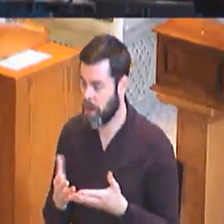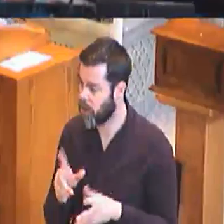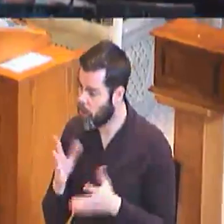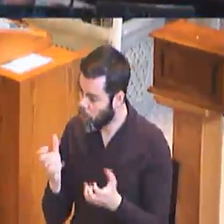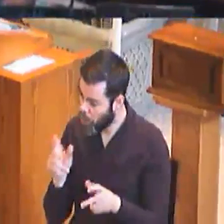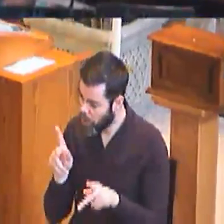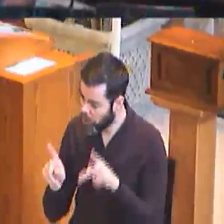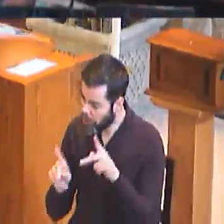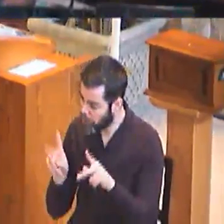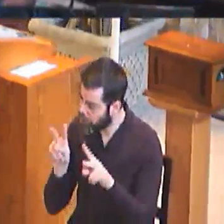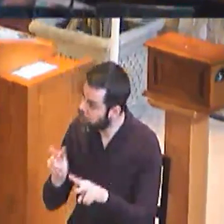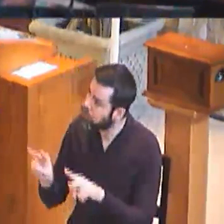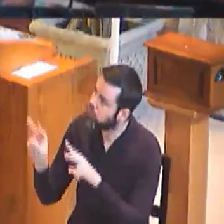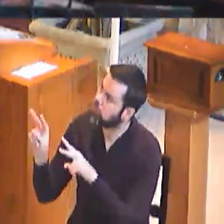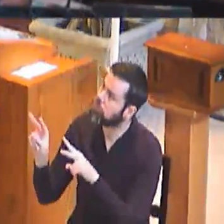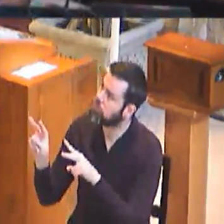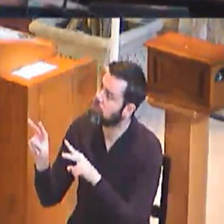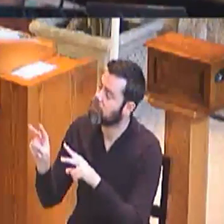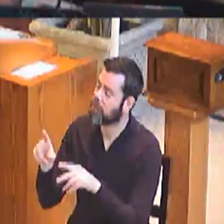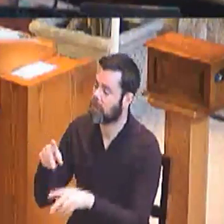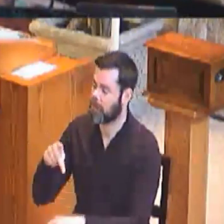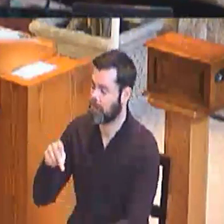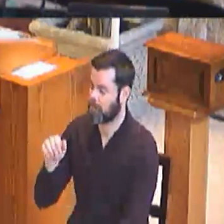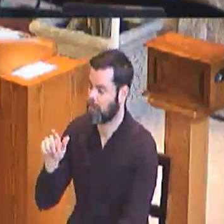highest. So Palm Sunday,